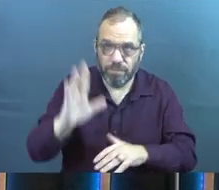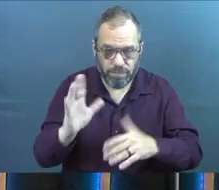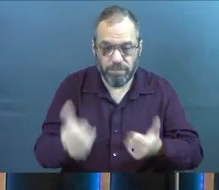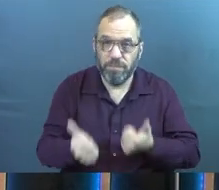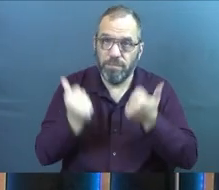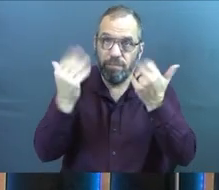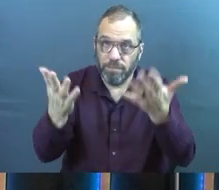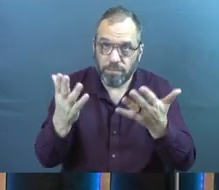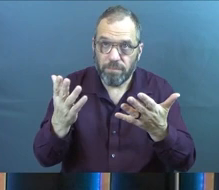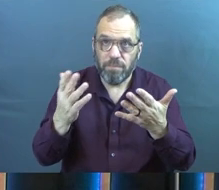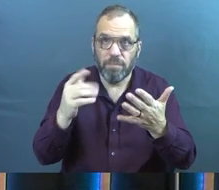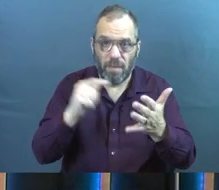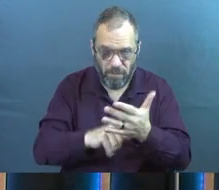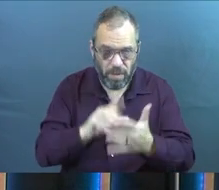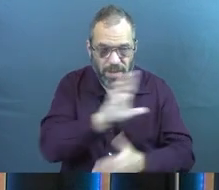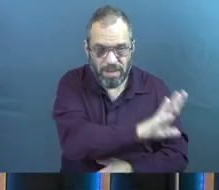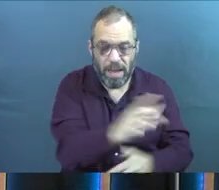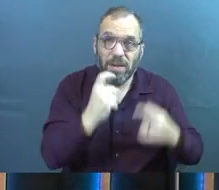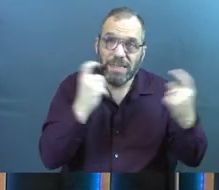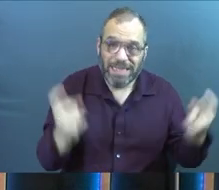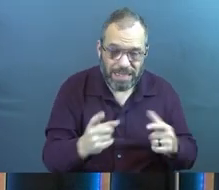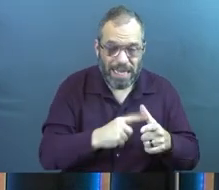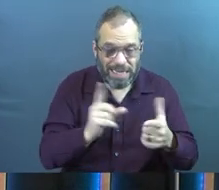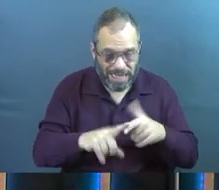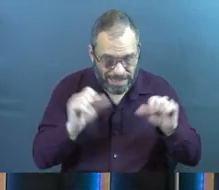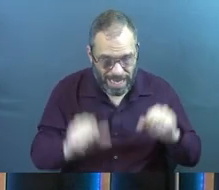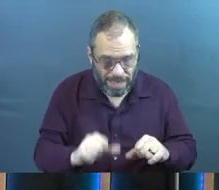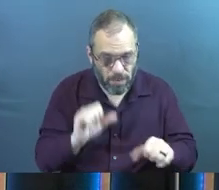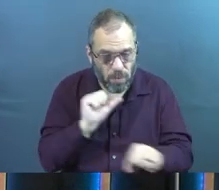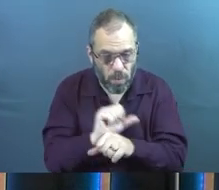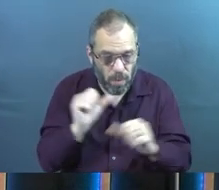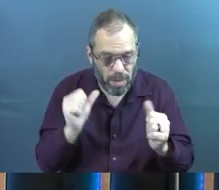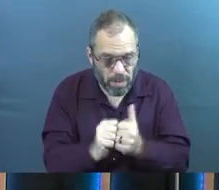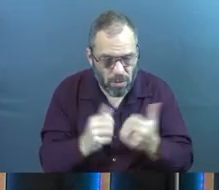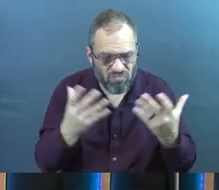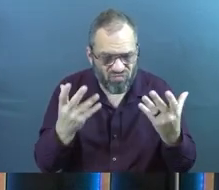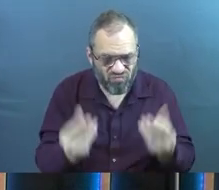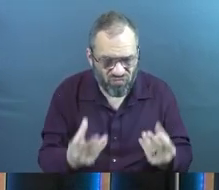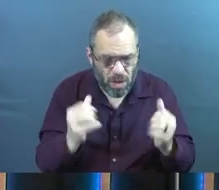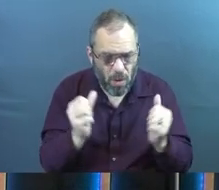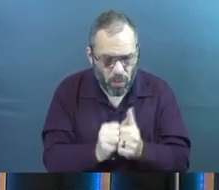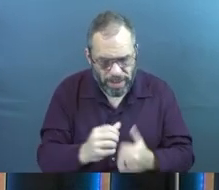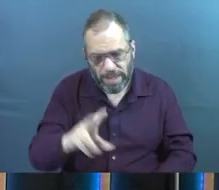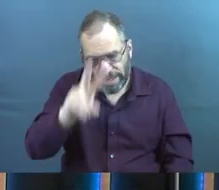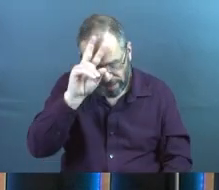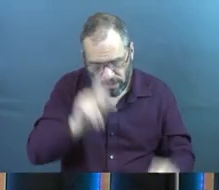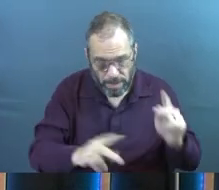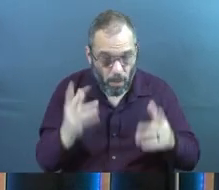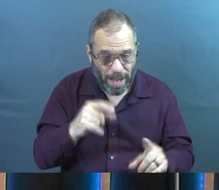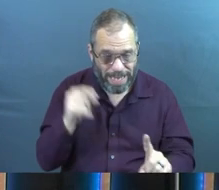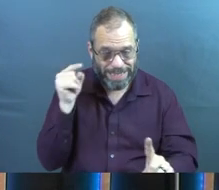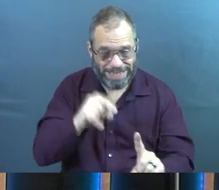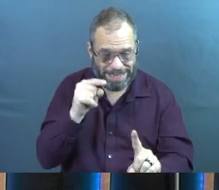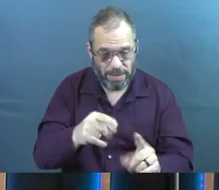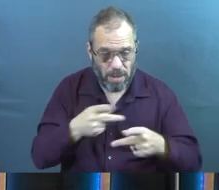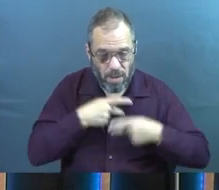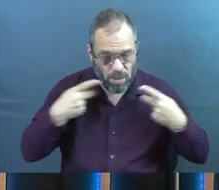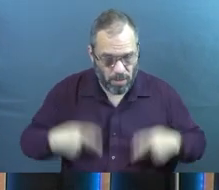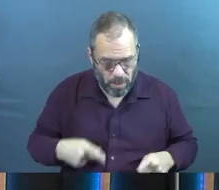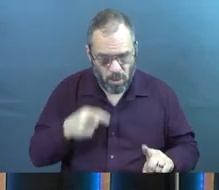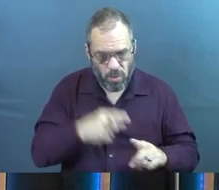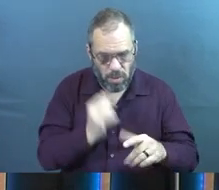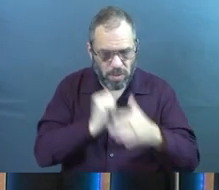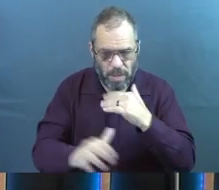and offers sacrifices for their sins. And he is able to deal gently with ignorant and wayward people because he himself